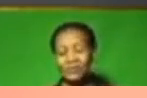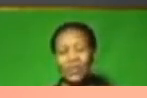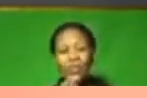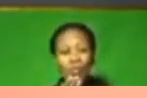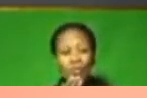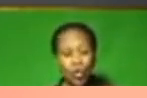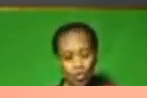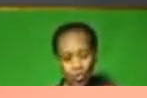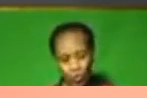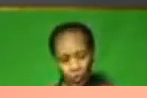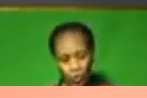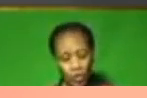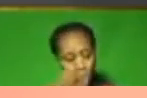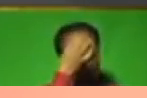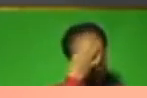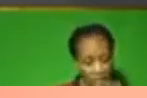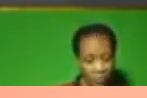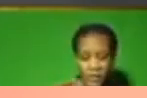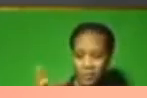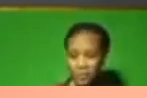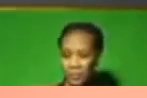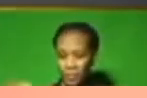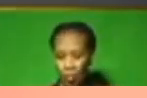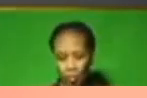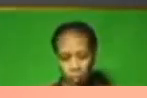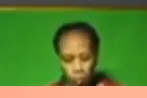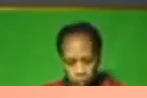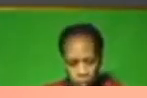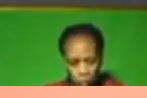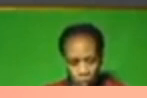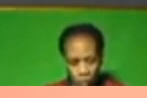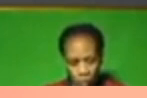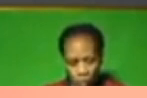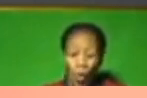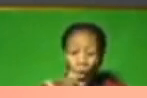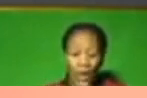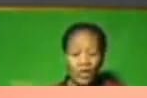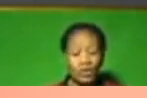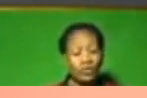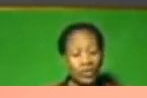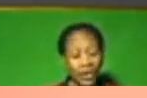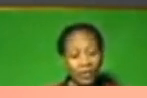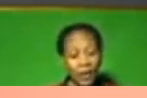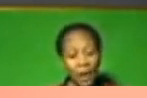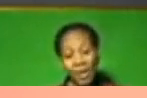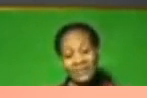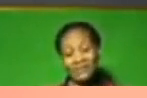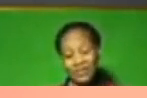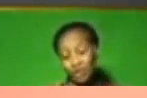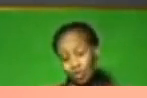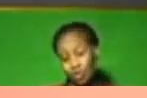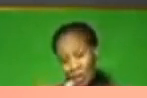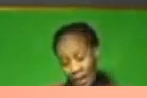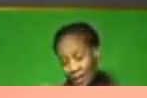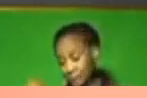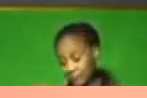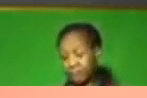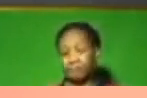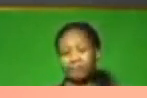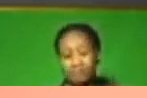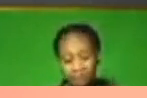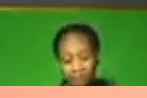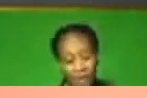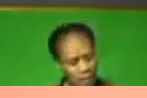The partnership that government entered into with organized business in July last year has